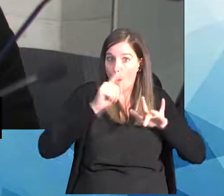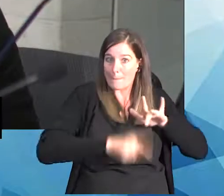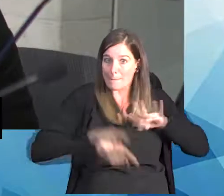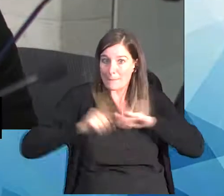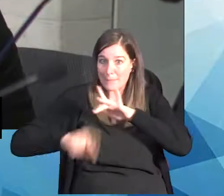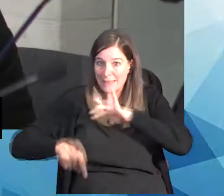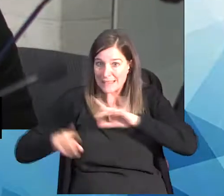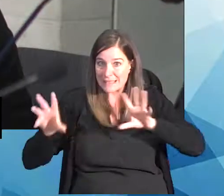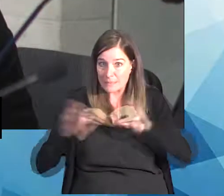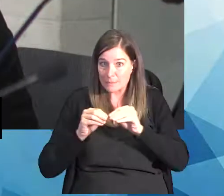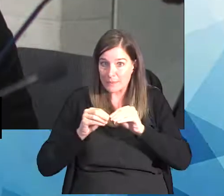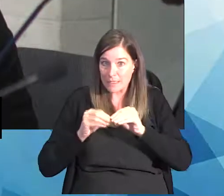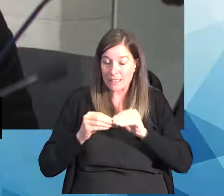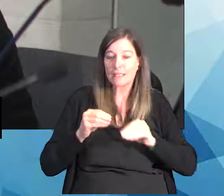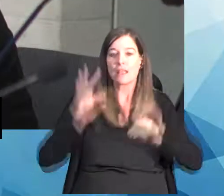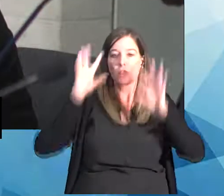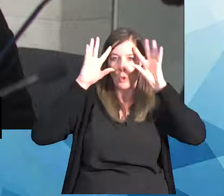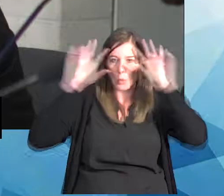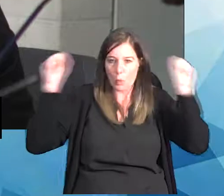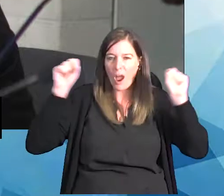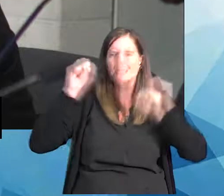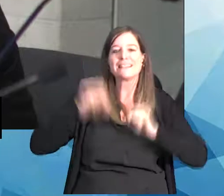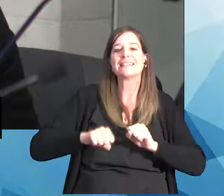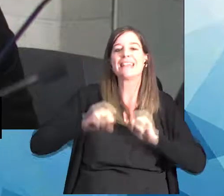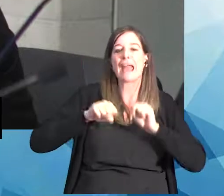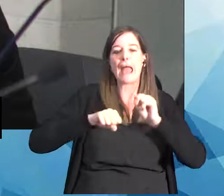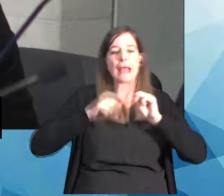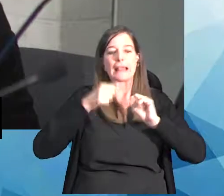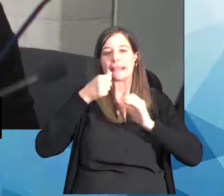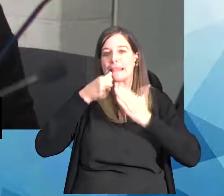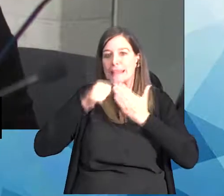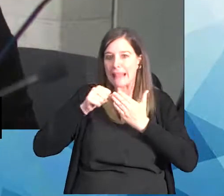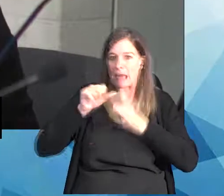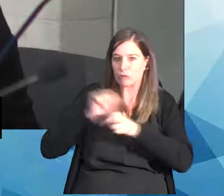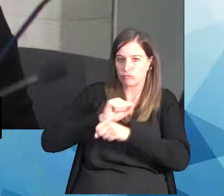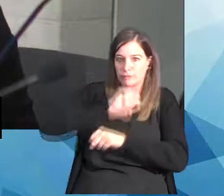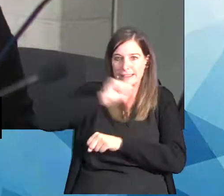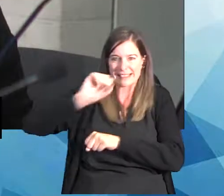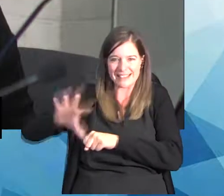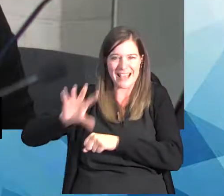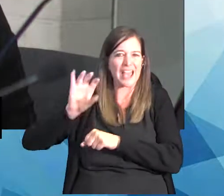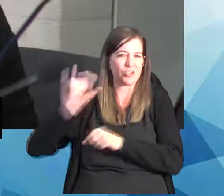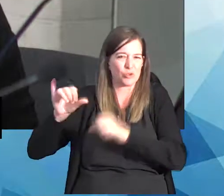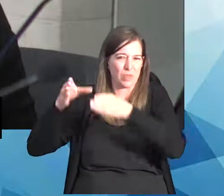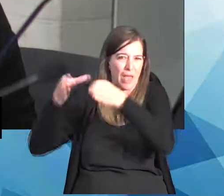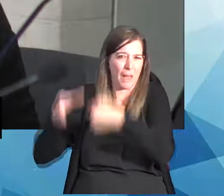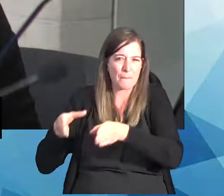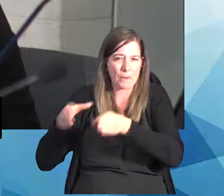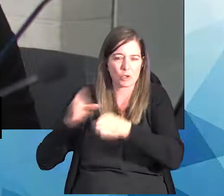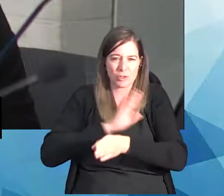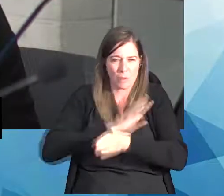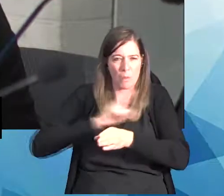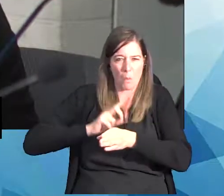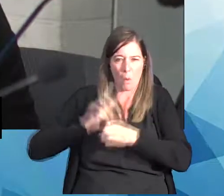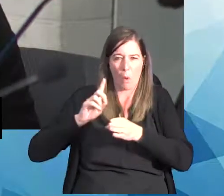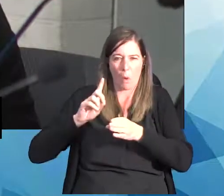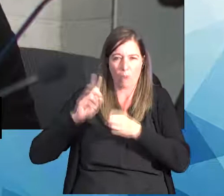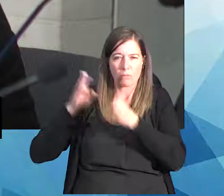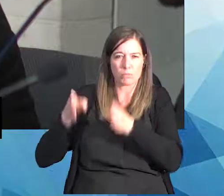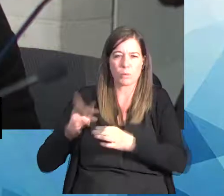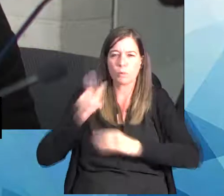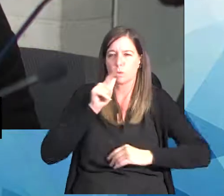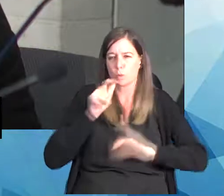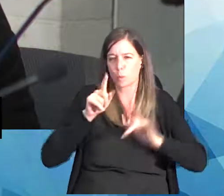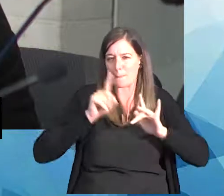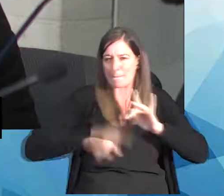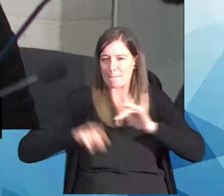to the board member that missed the 2 consecutive meetings. If there are 3 consecutive meetings that are missed, then